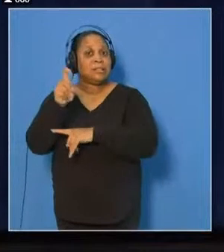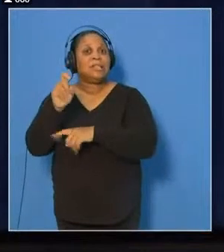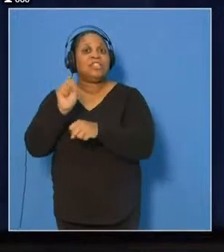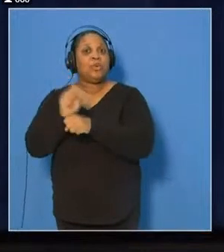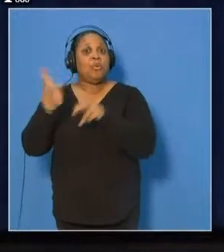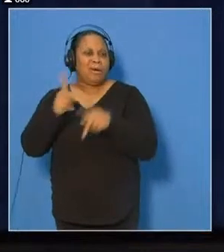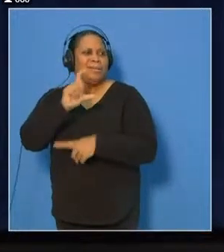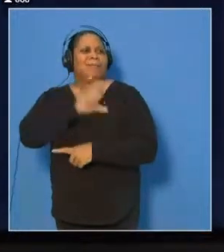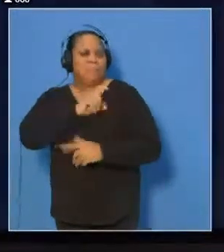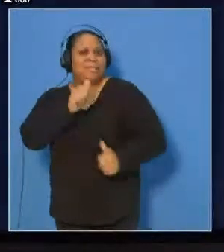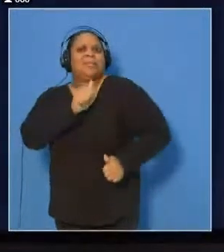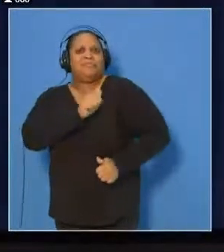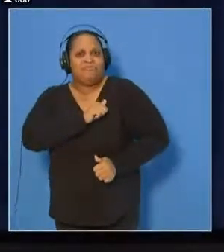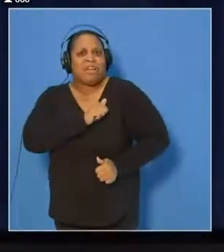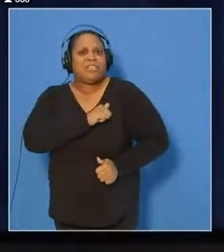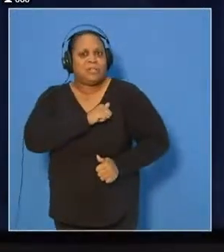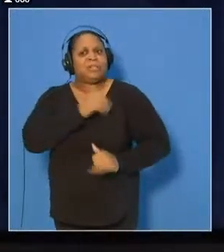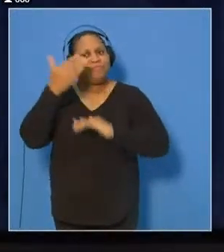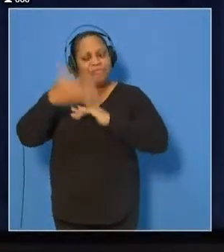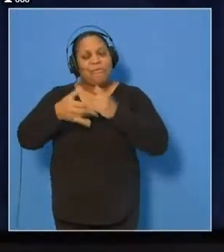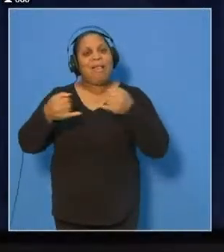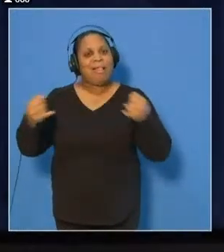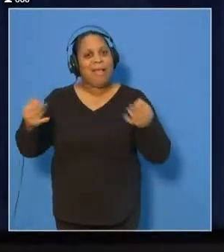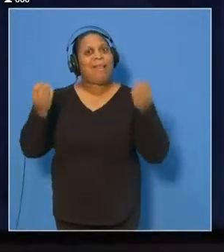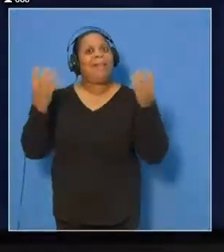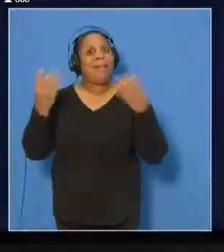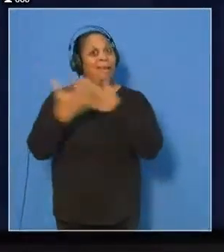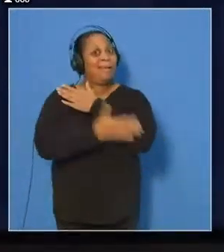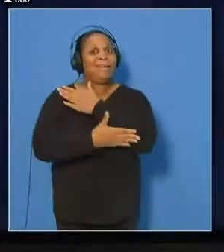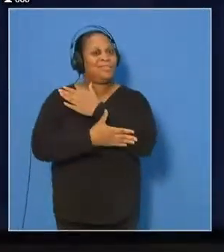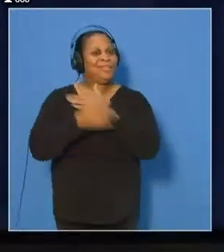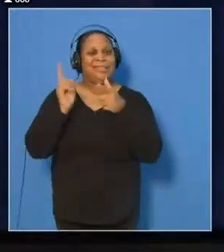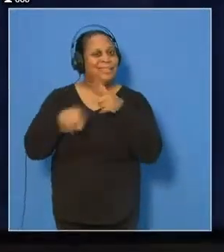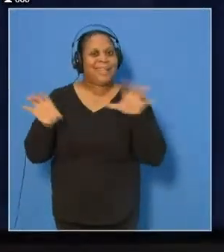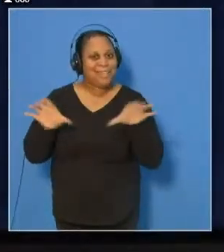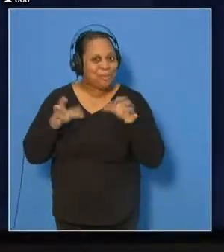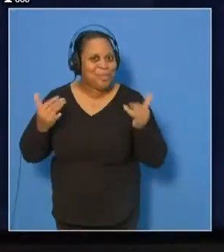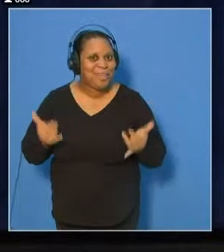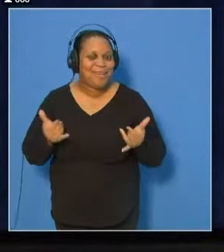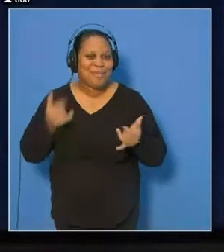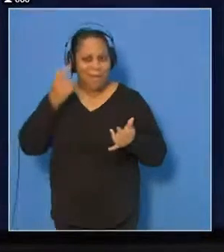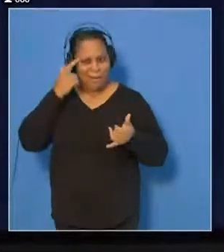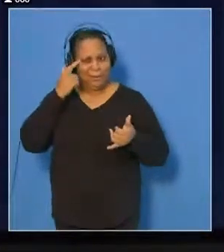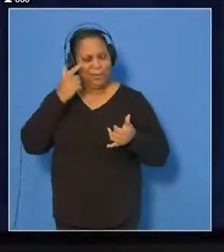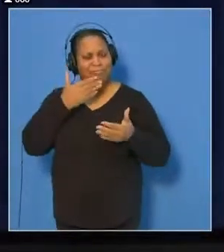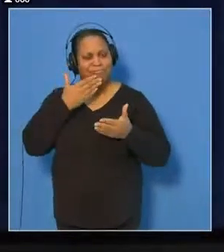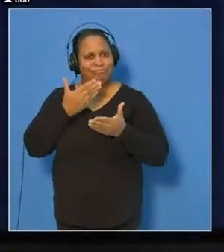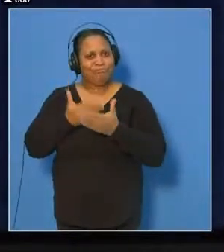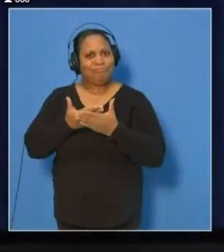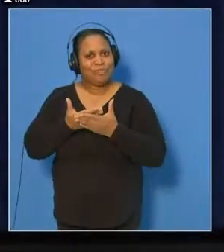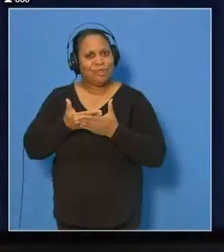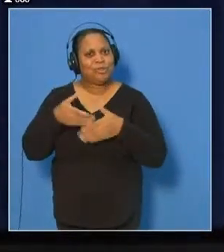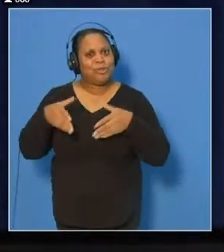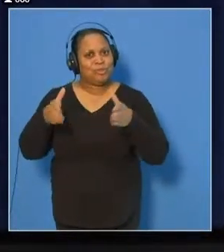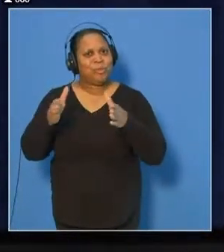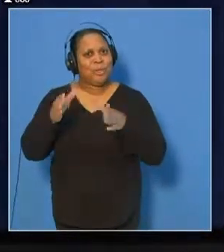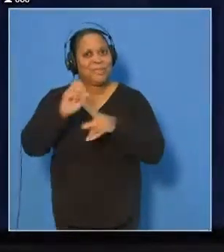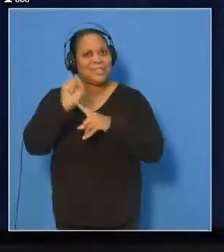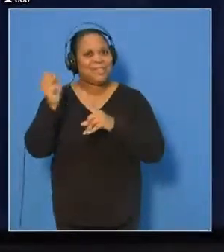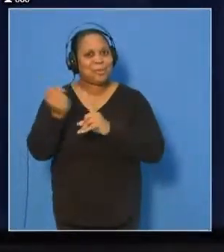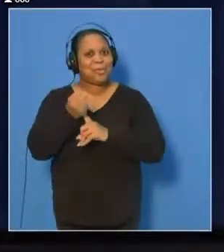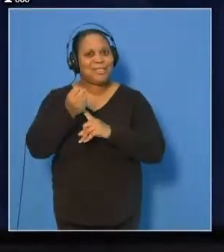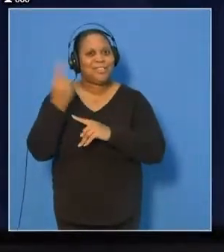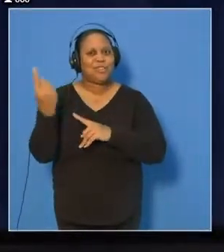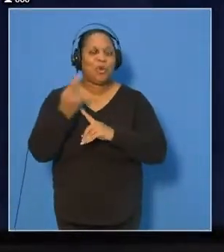officers and our regiment persons on the front line. And there's a lot of countries who can't do that right now. And so I think we're in pretty good stead. And there's always going to